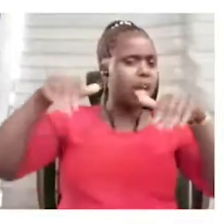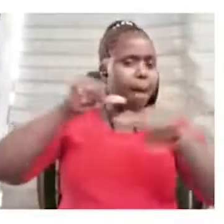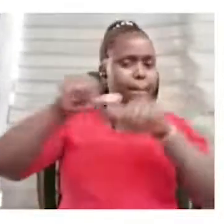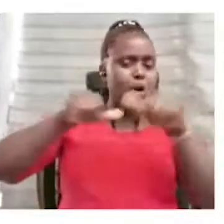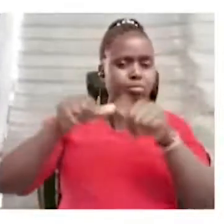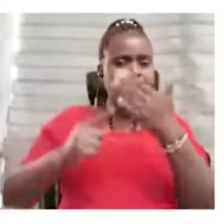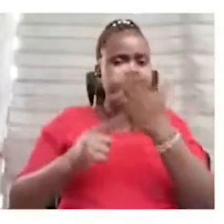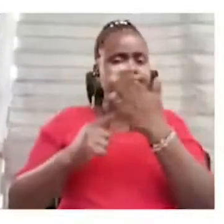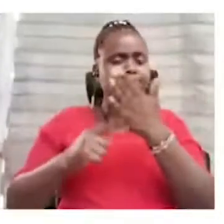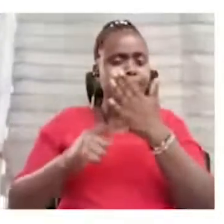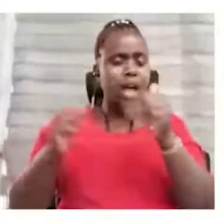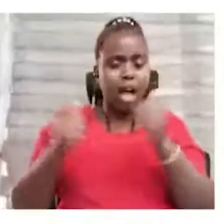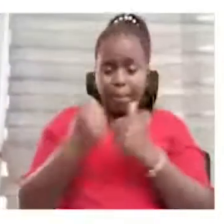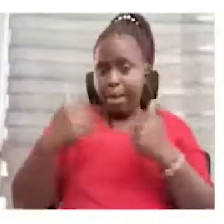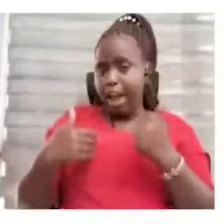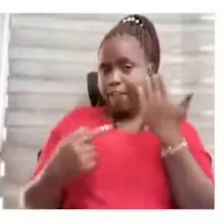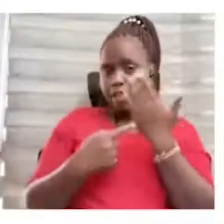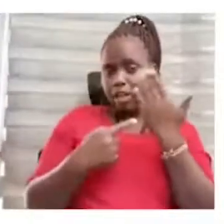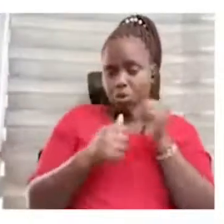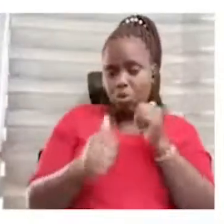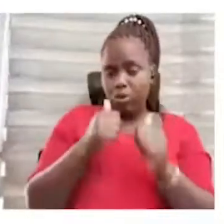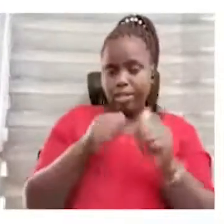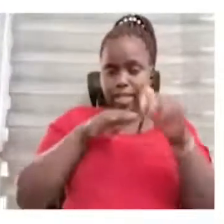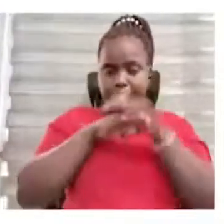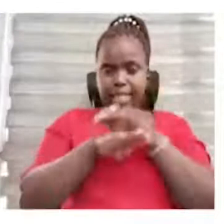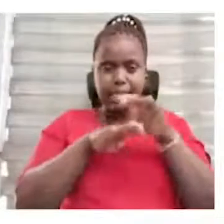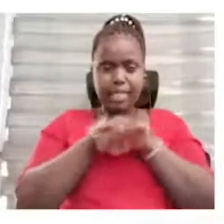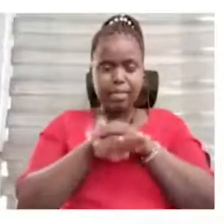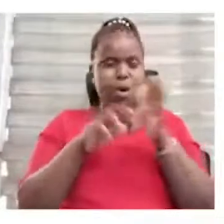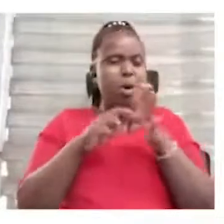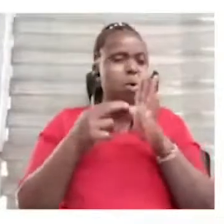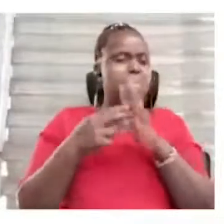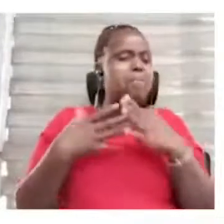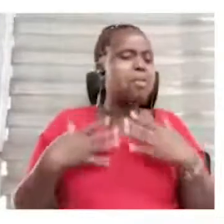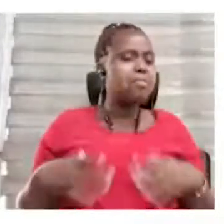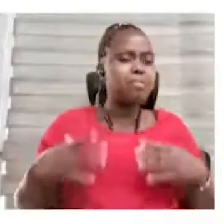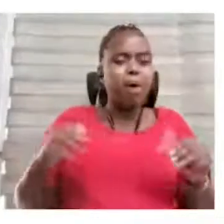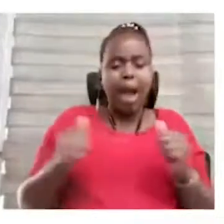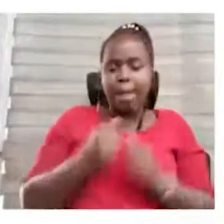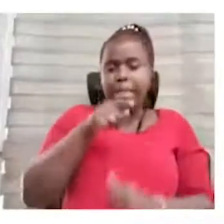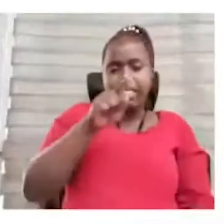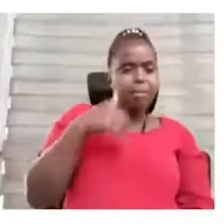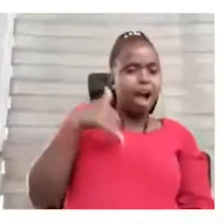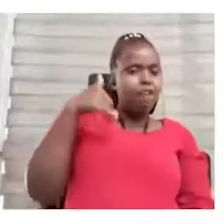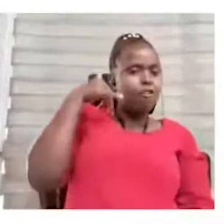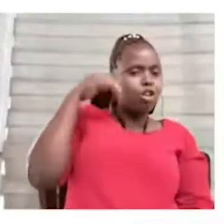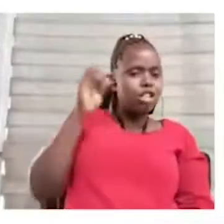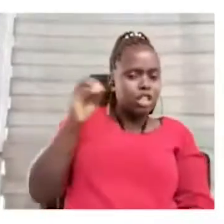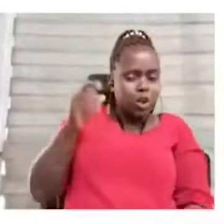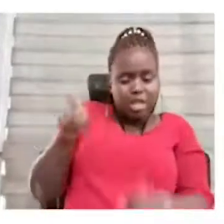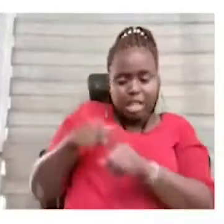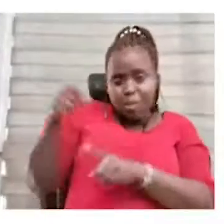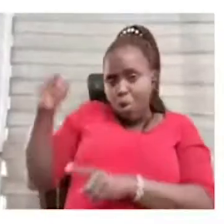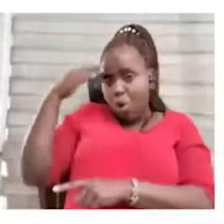have technologies that are accessible, people are not, they may have the phone and they don't know that the features are there. So we want